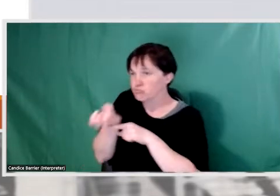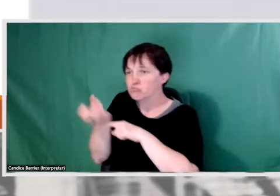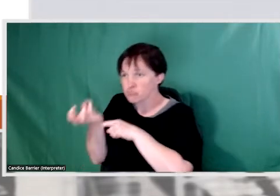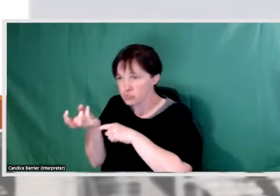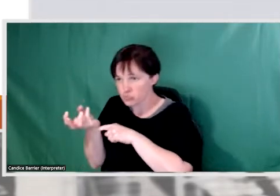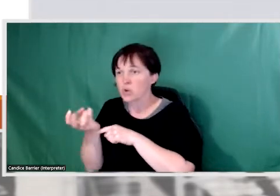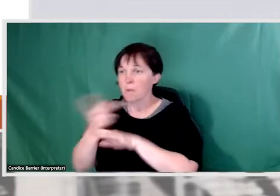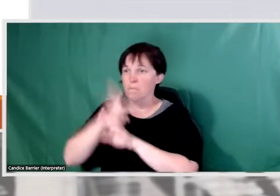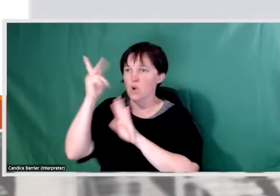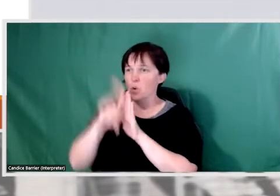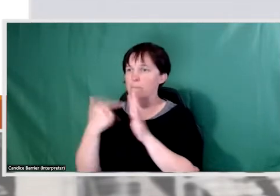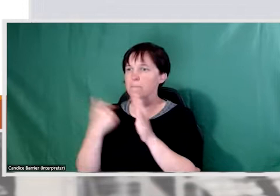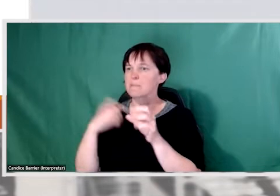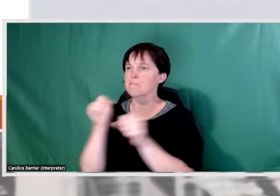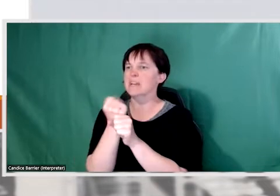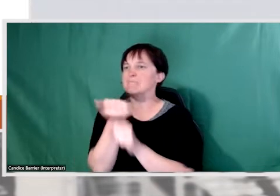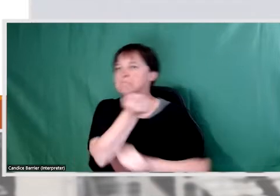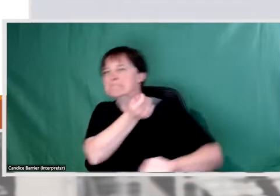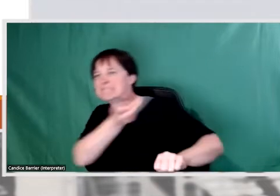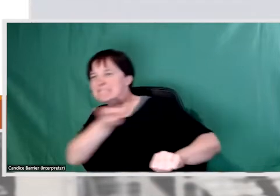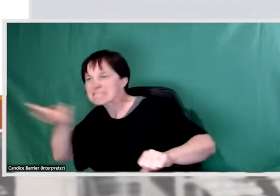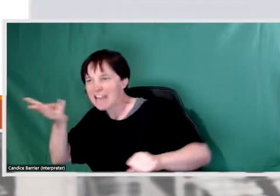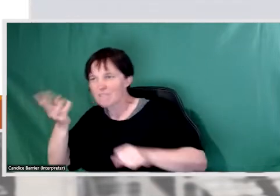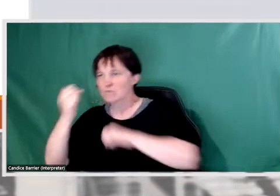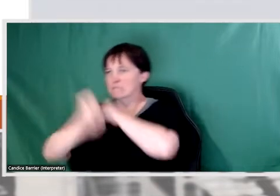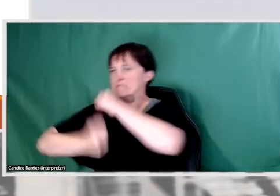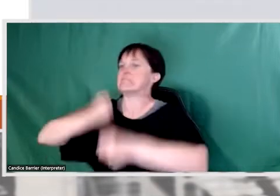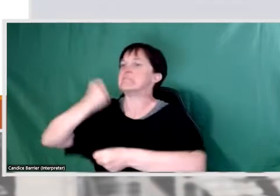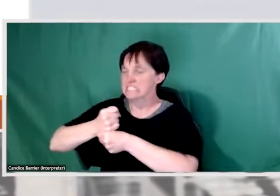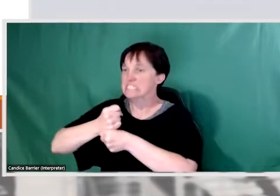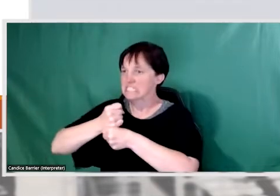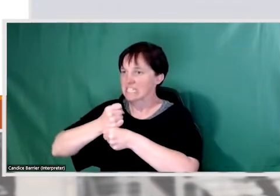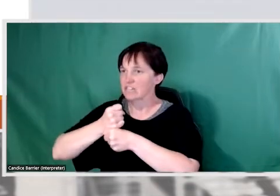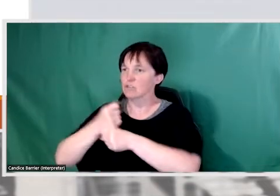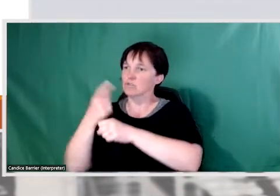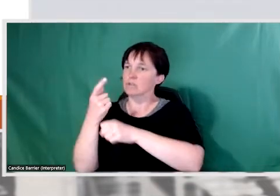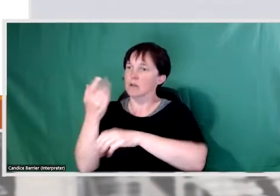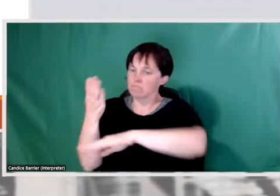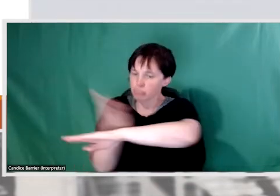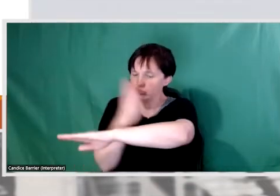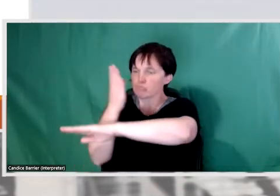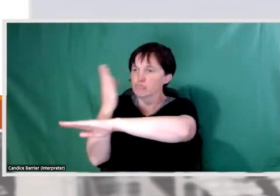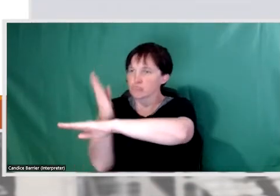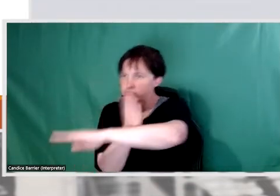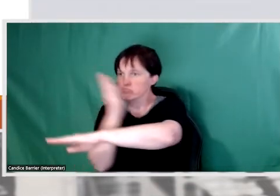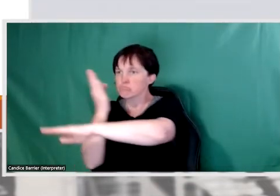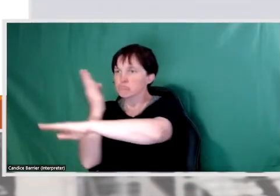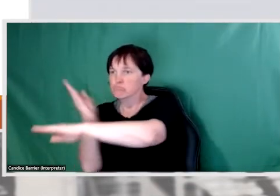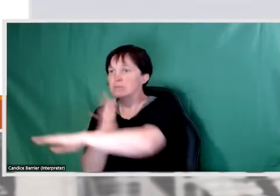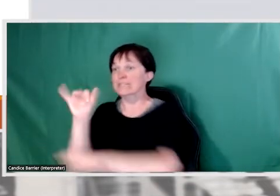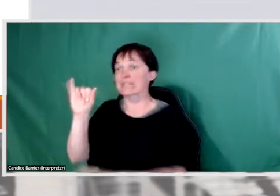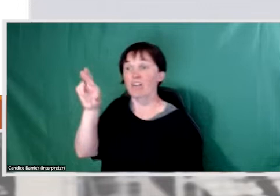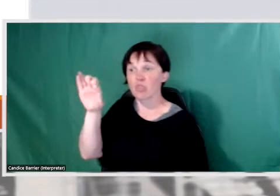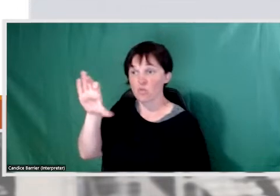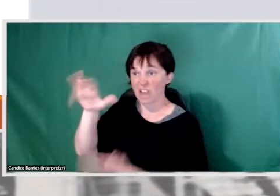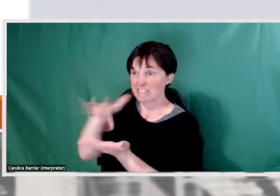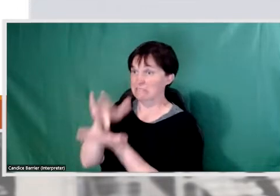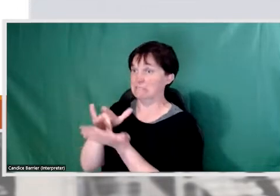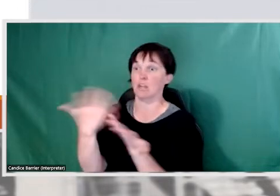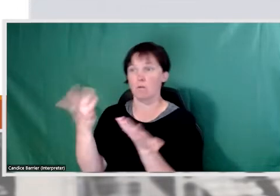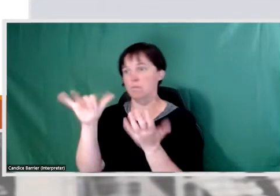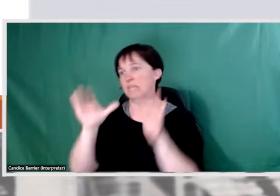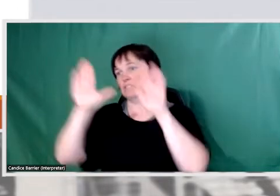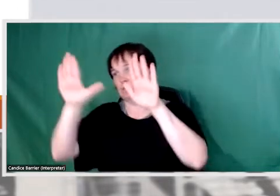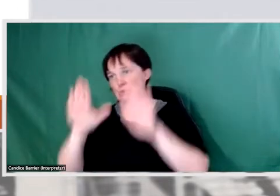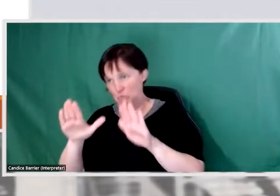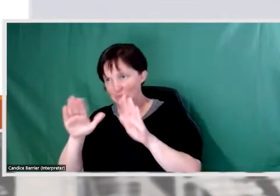package them over several years to make a major improvement. So, recent improvements that we've been making at Paulson Rec Center is a really great example of that.